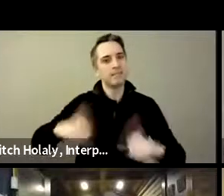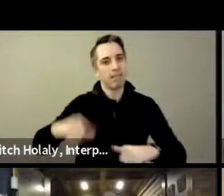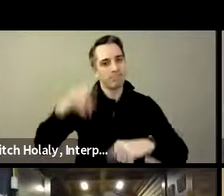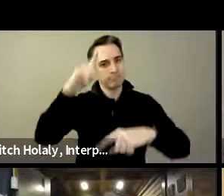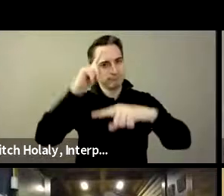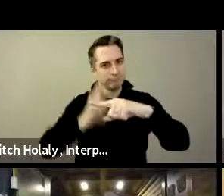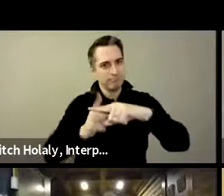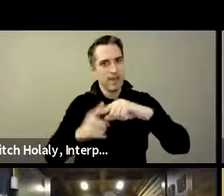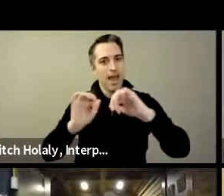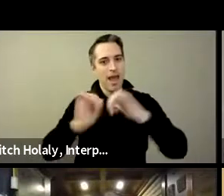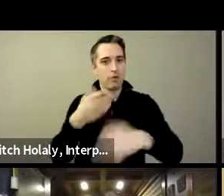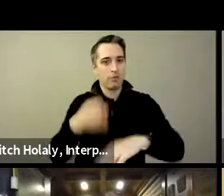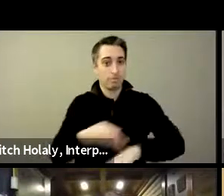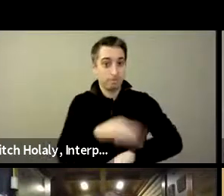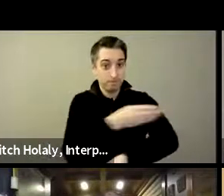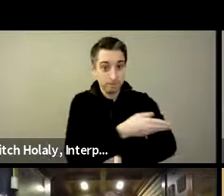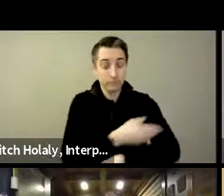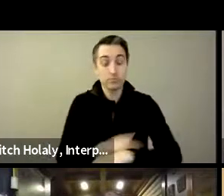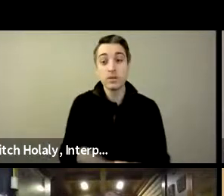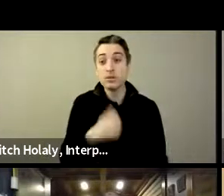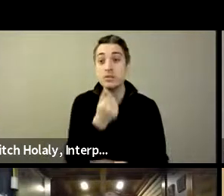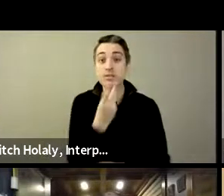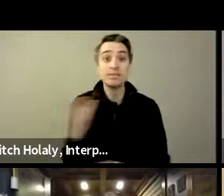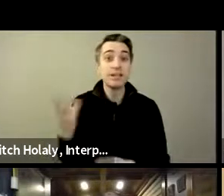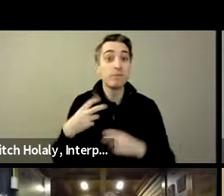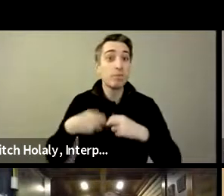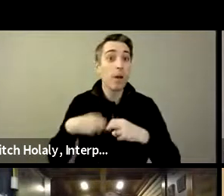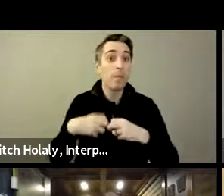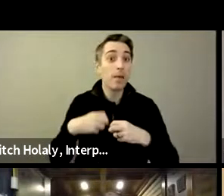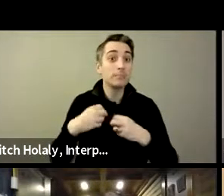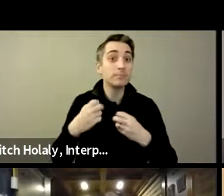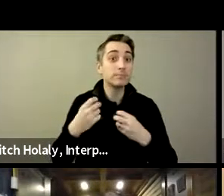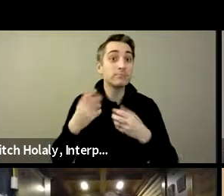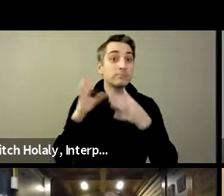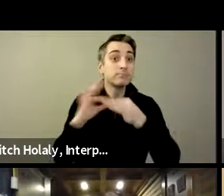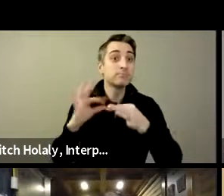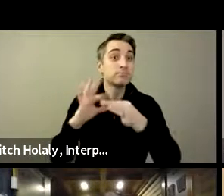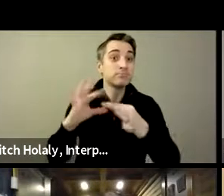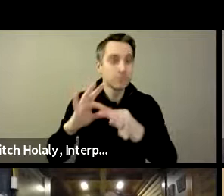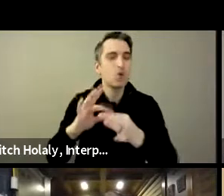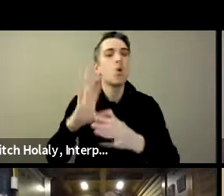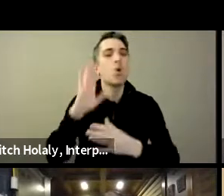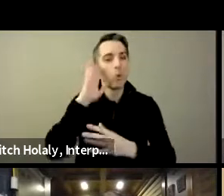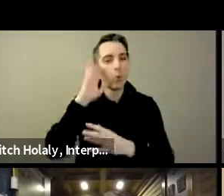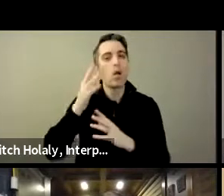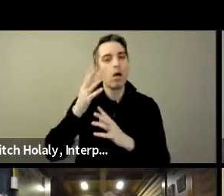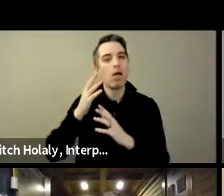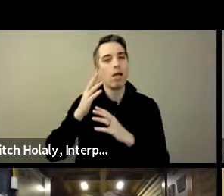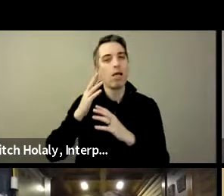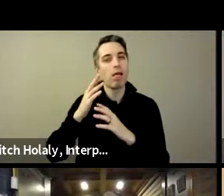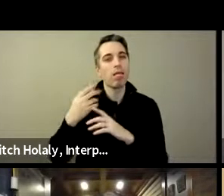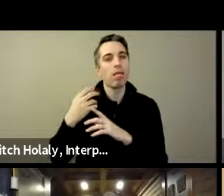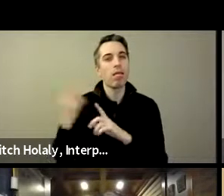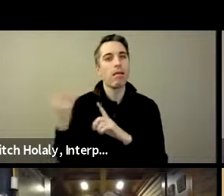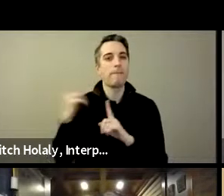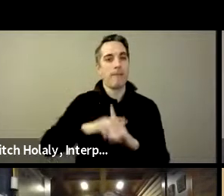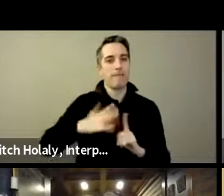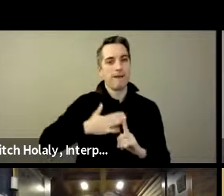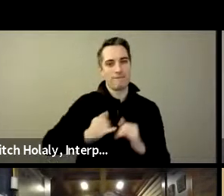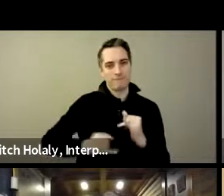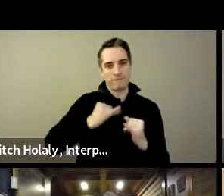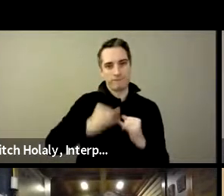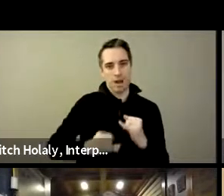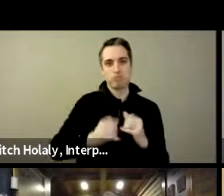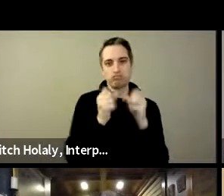Many of the issues raised in these sessions will inform my final strategic plan. Some of those first steps have already